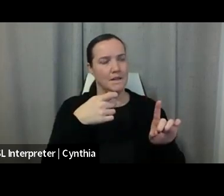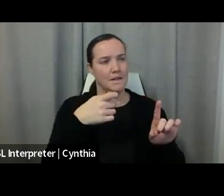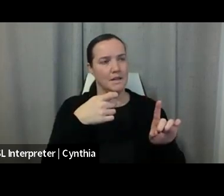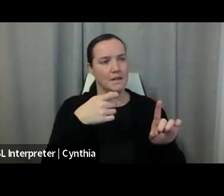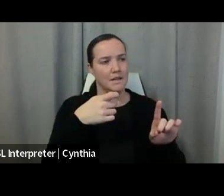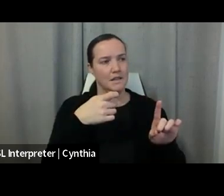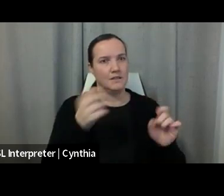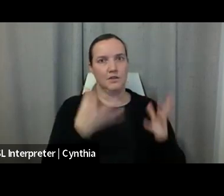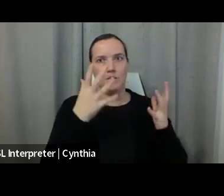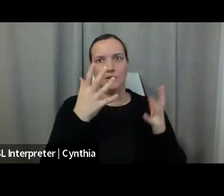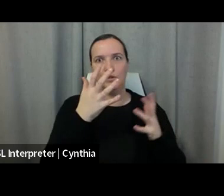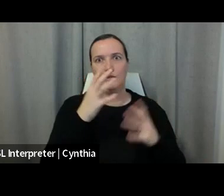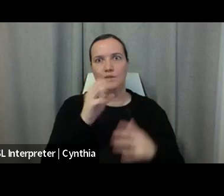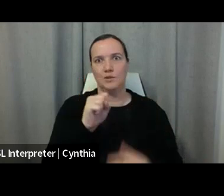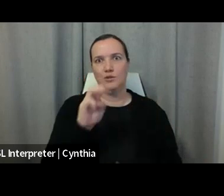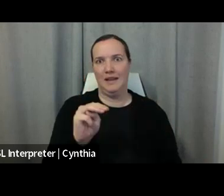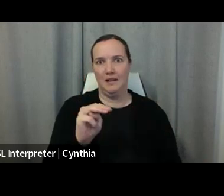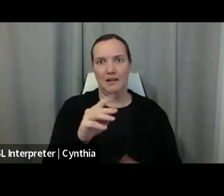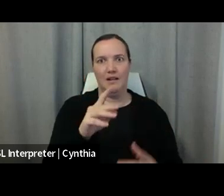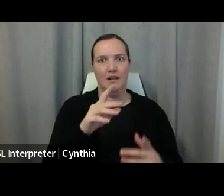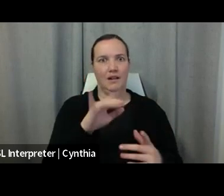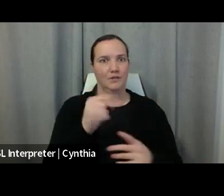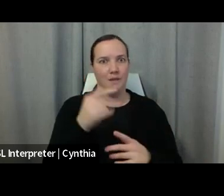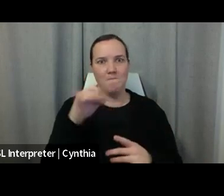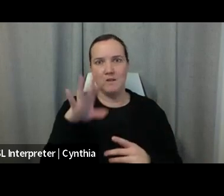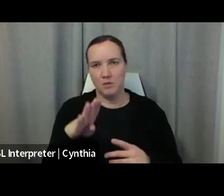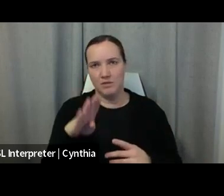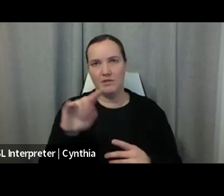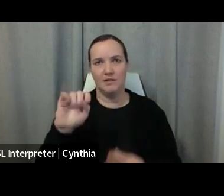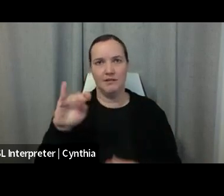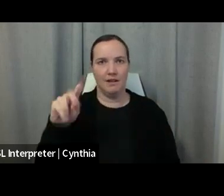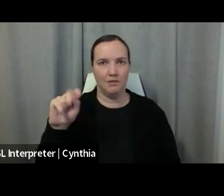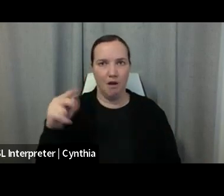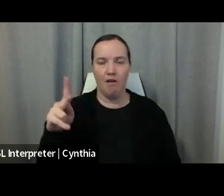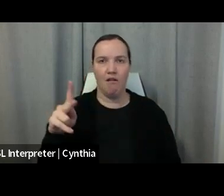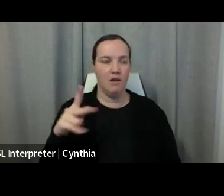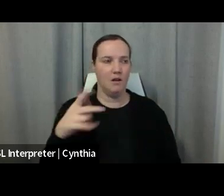so much social media and the compare and despair that